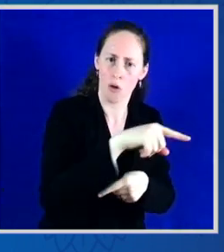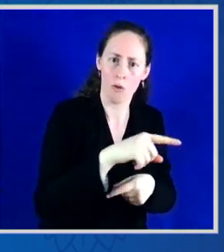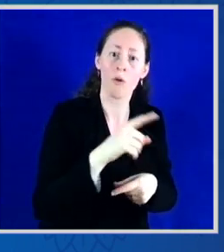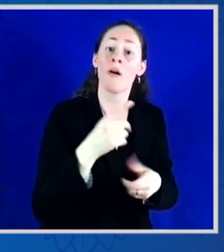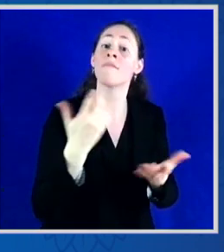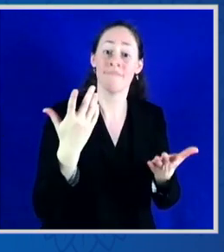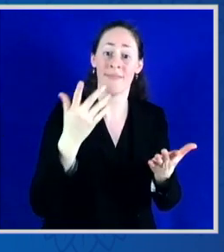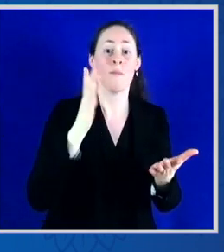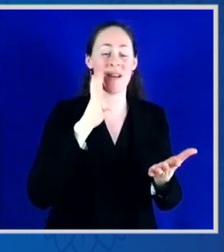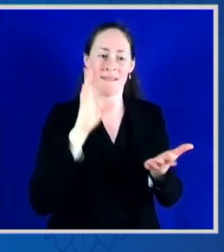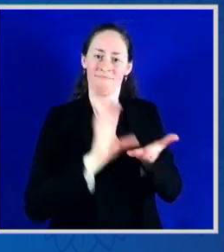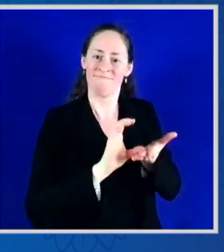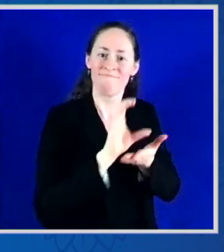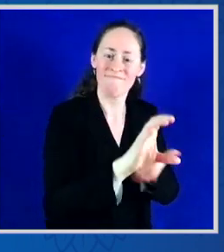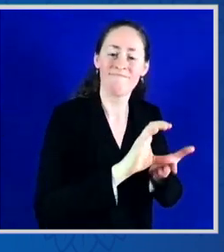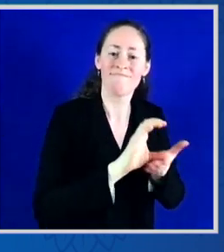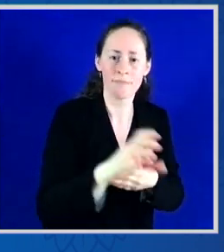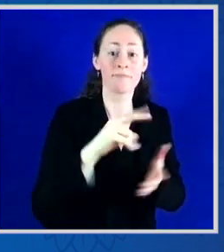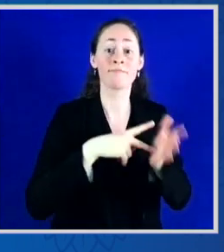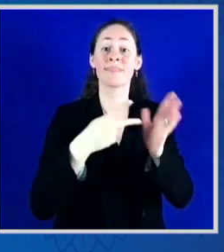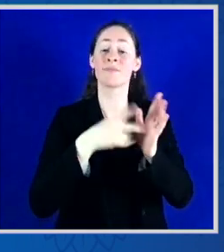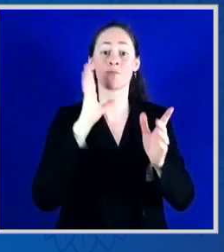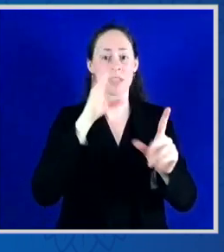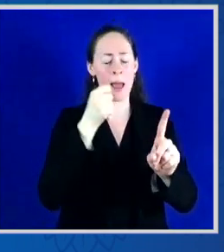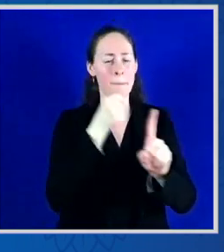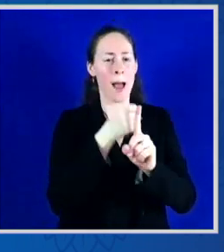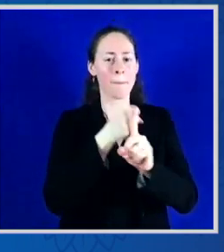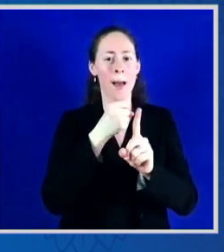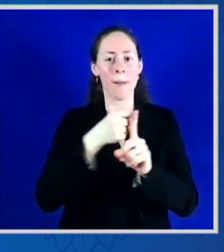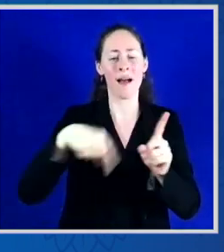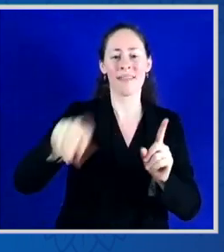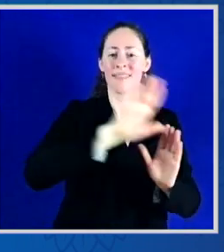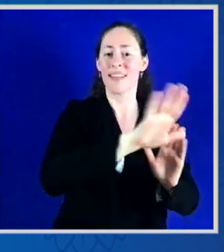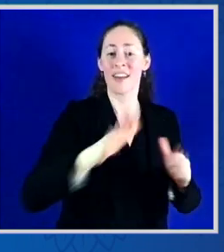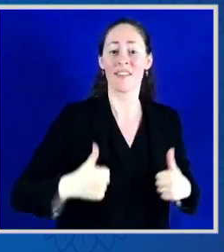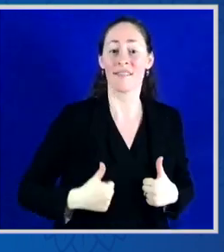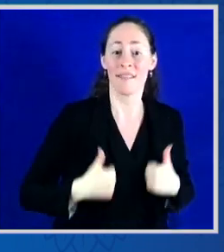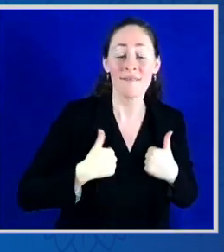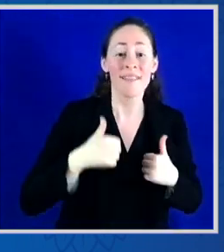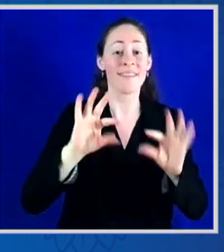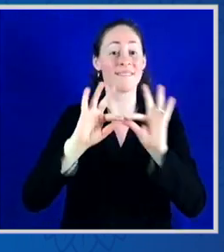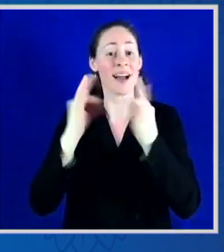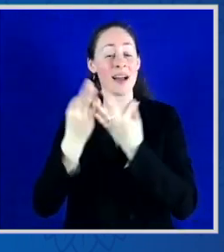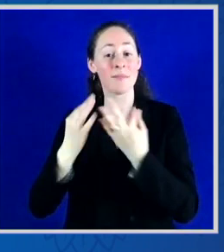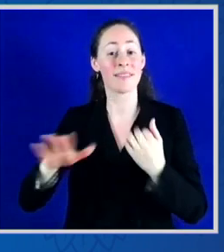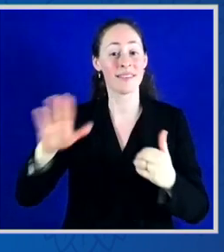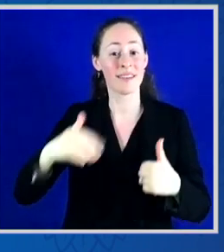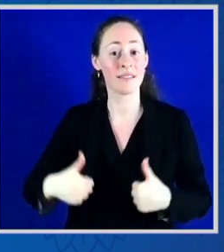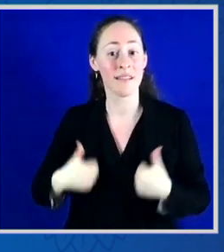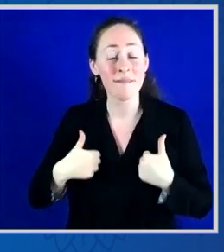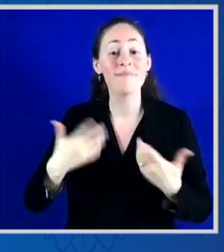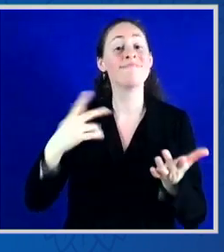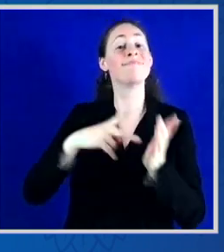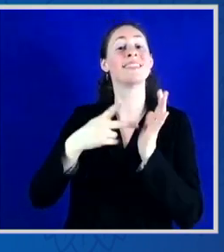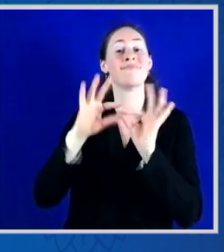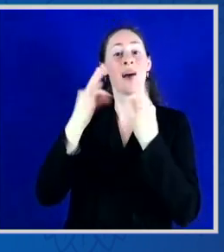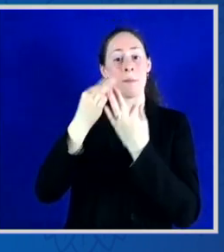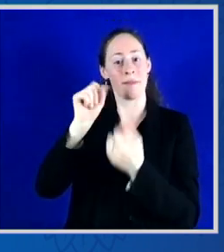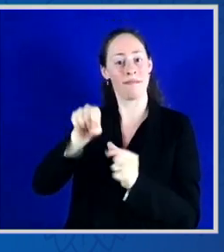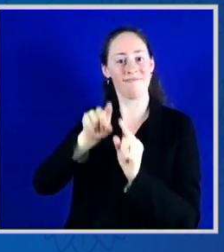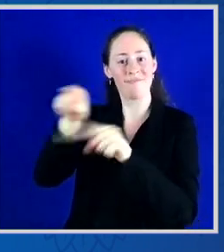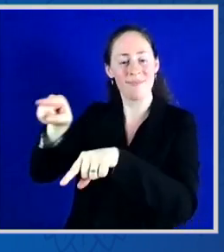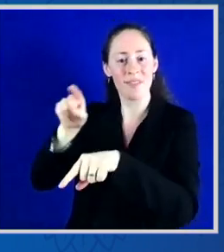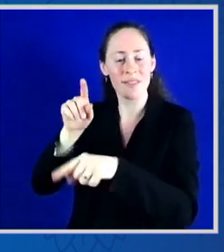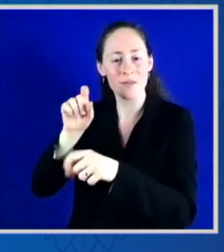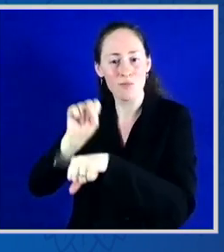and the families that we serve. Parents are going to be able to return to work knowing that their children will be well